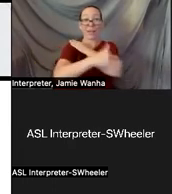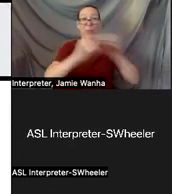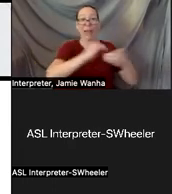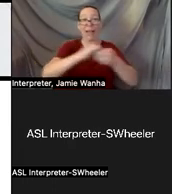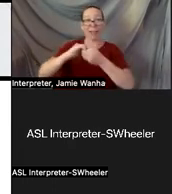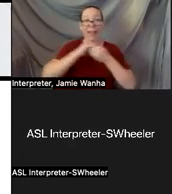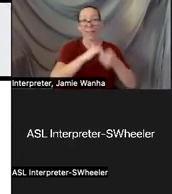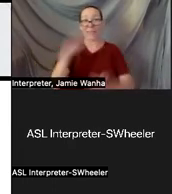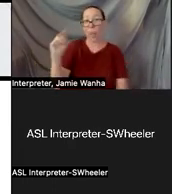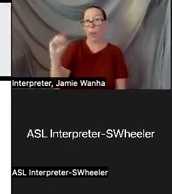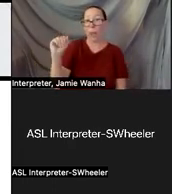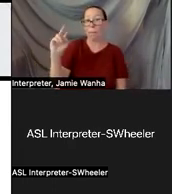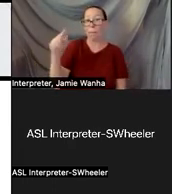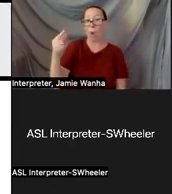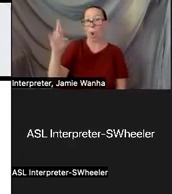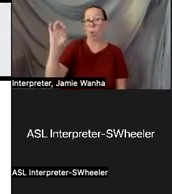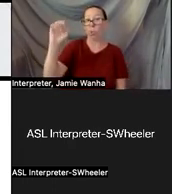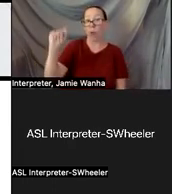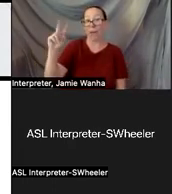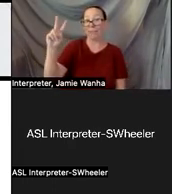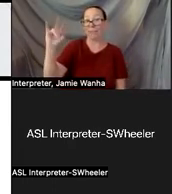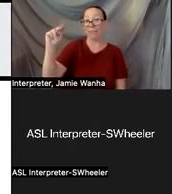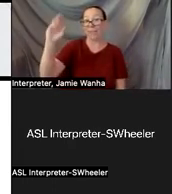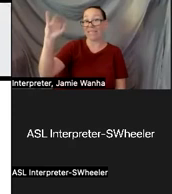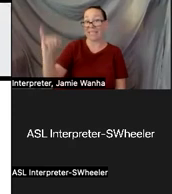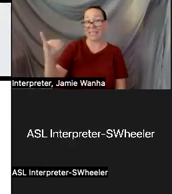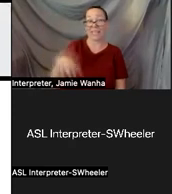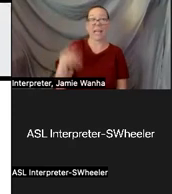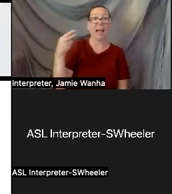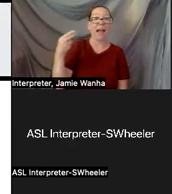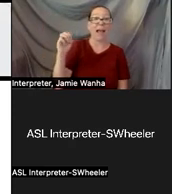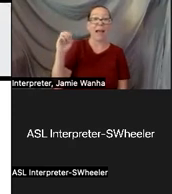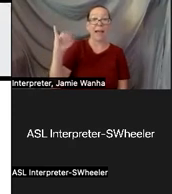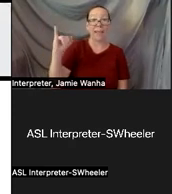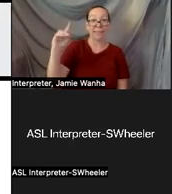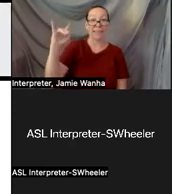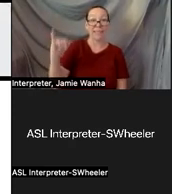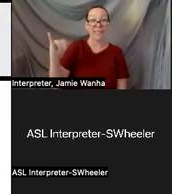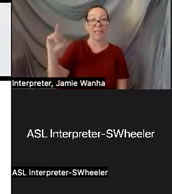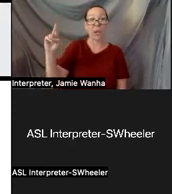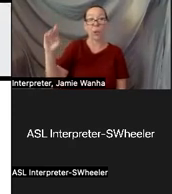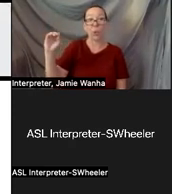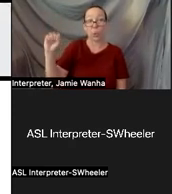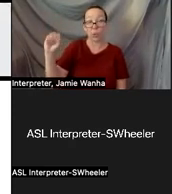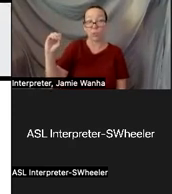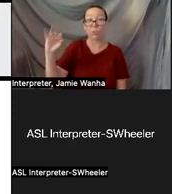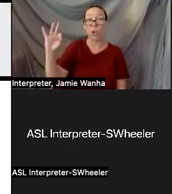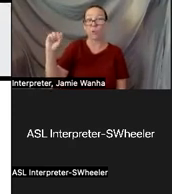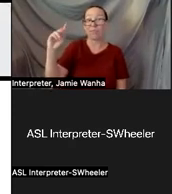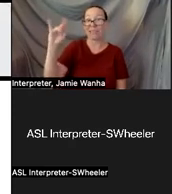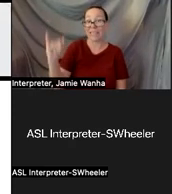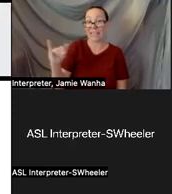Caltech, Alan Hansen from Simpson Strong Tie, and Heidi Rosofsky from Global Vision Consortium, in that order, as that's the order they're going to be